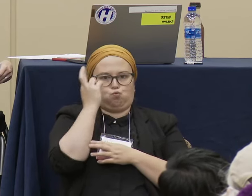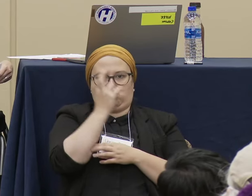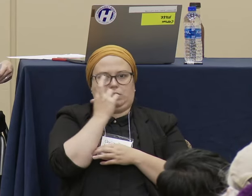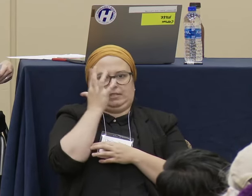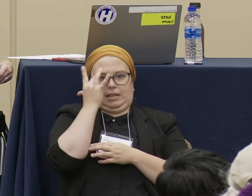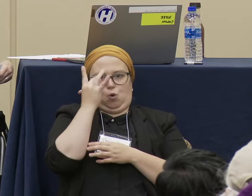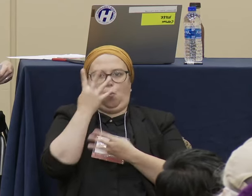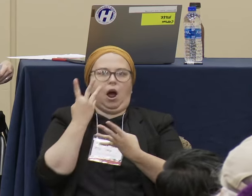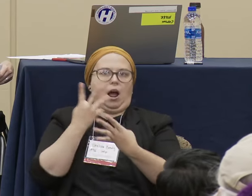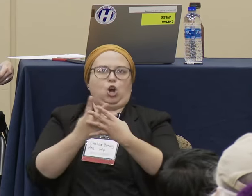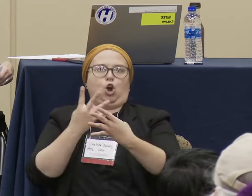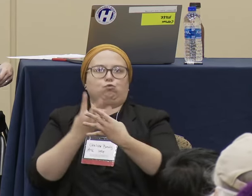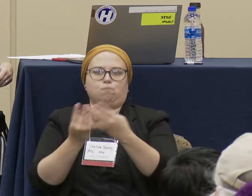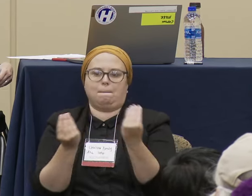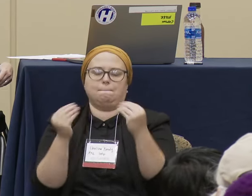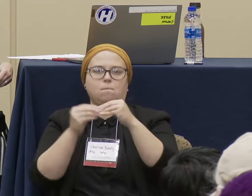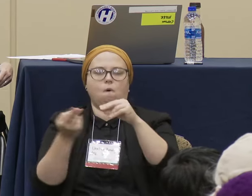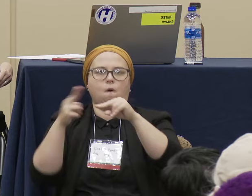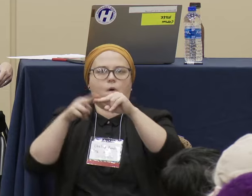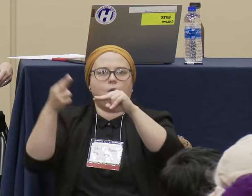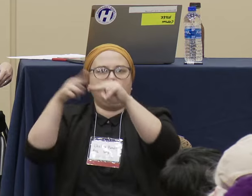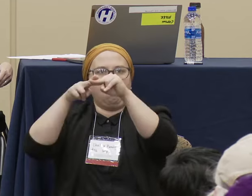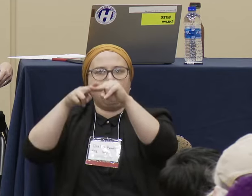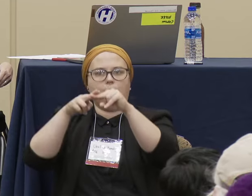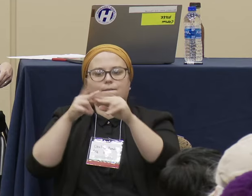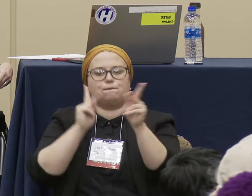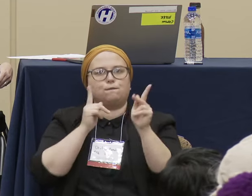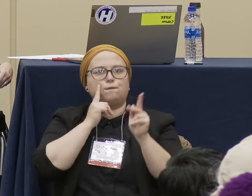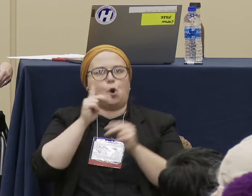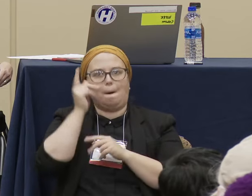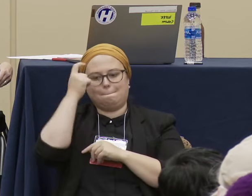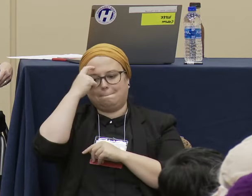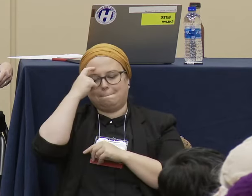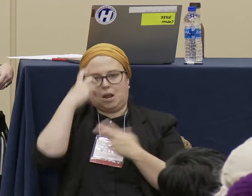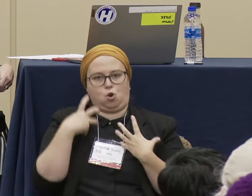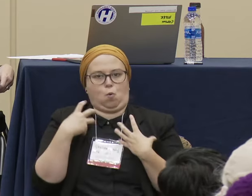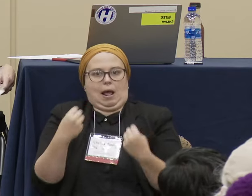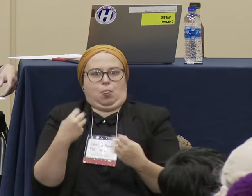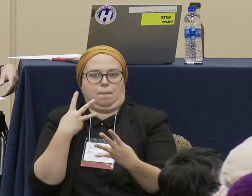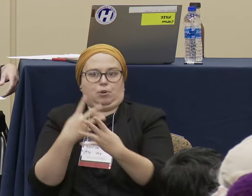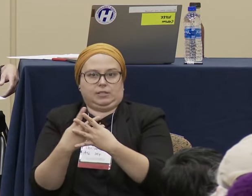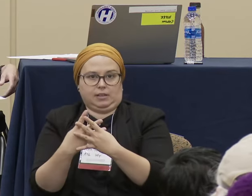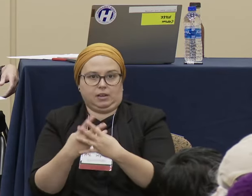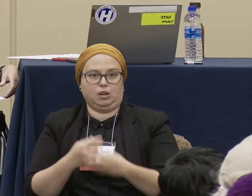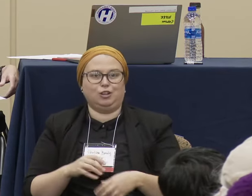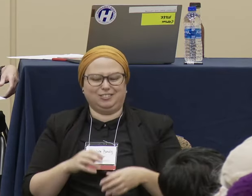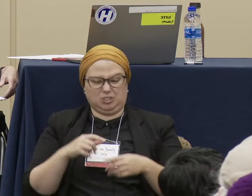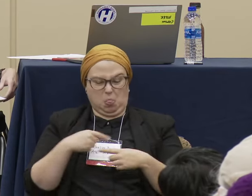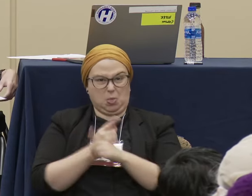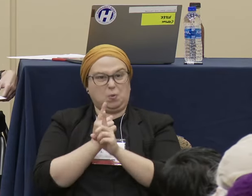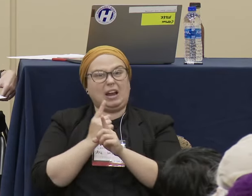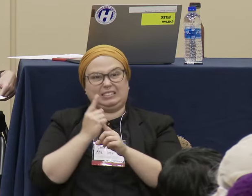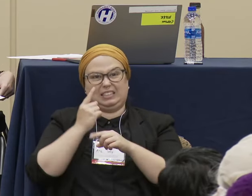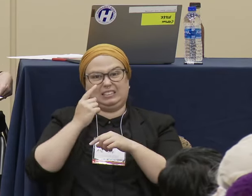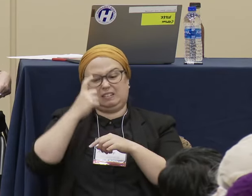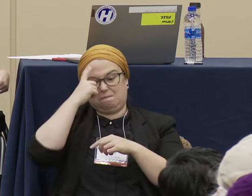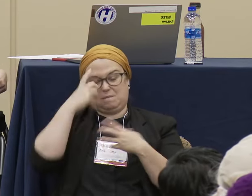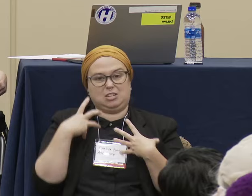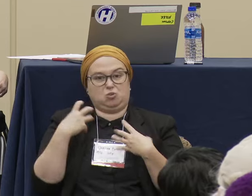crisis of mental health in prison. Again, spoiler alert, the crisis of mental health in prison happens because of prison.